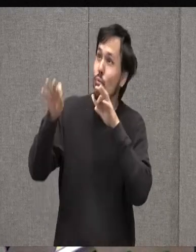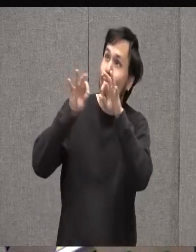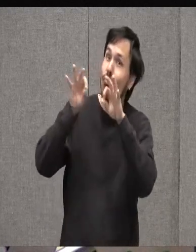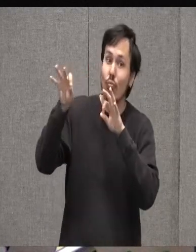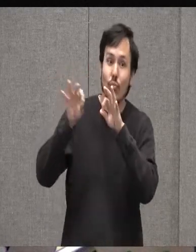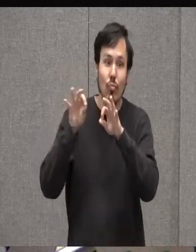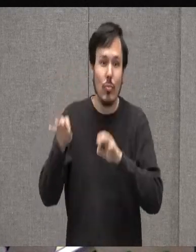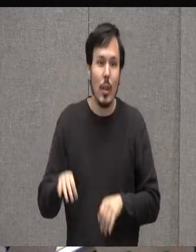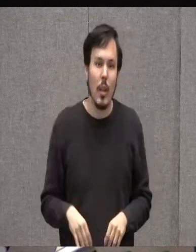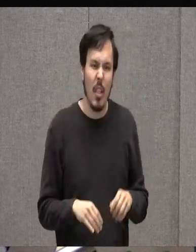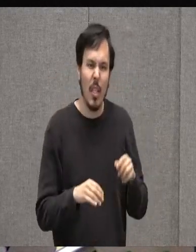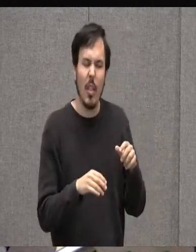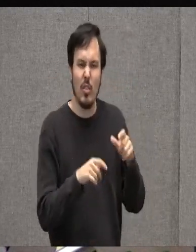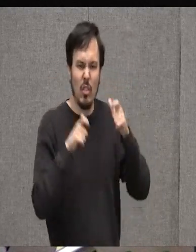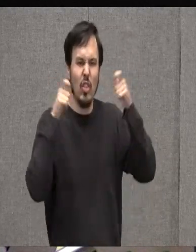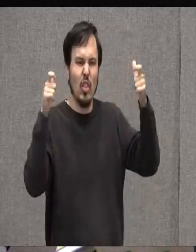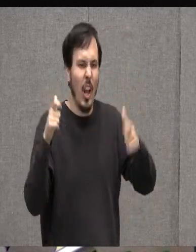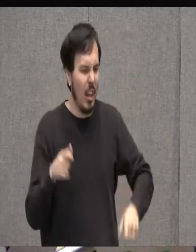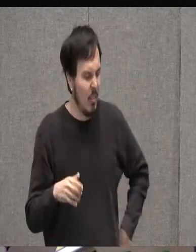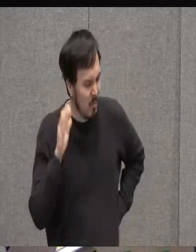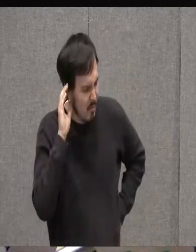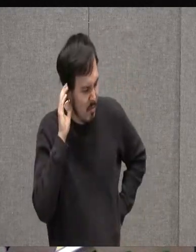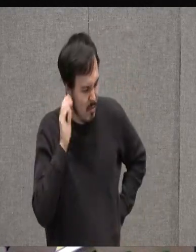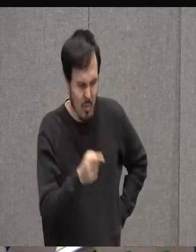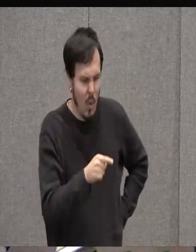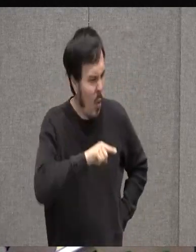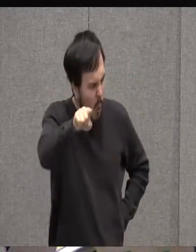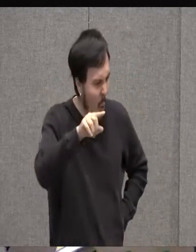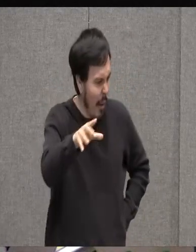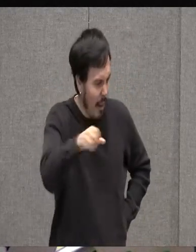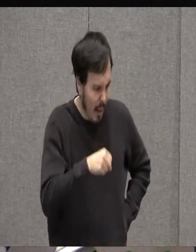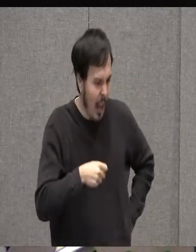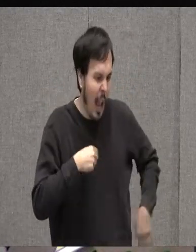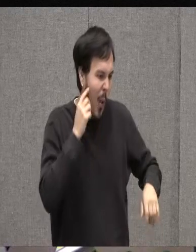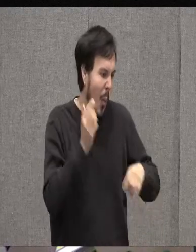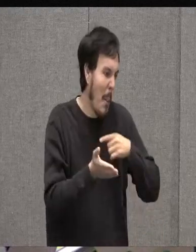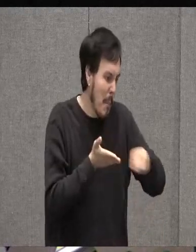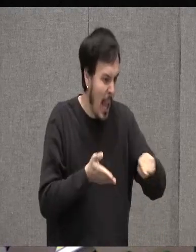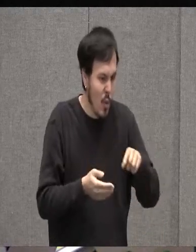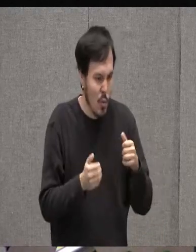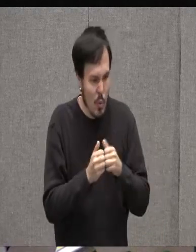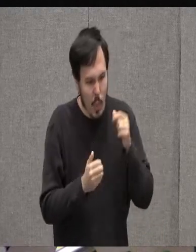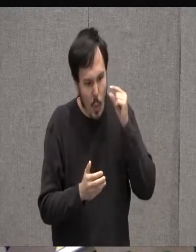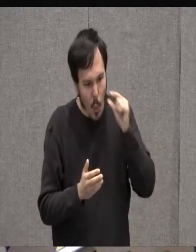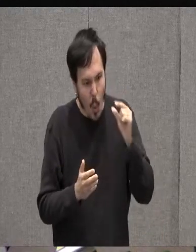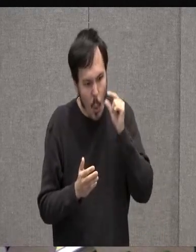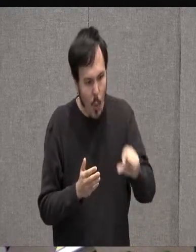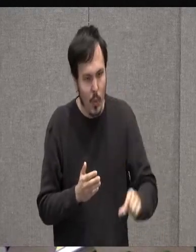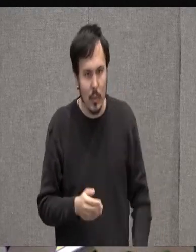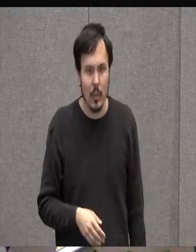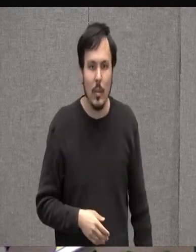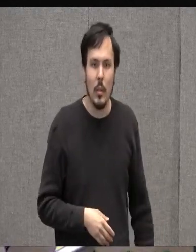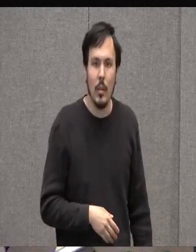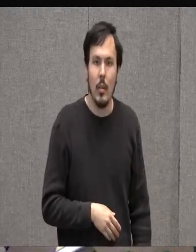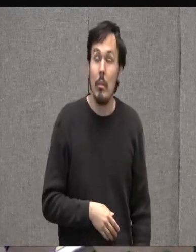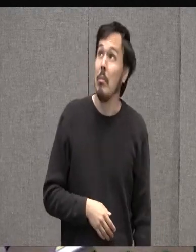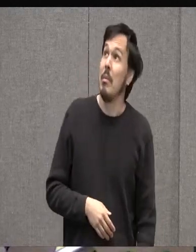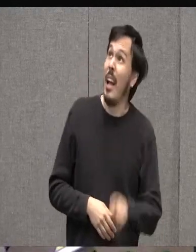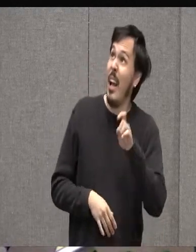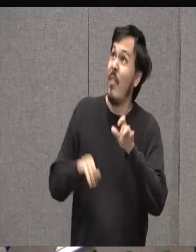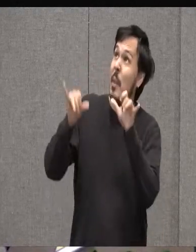hen, and I've never really been happy since. I can't even see to read my poetry because the print is too small.